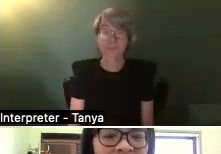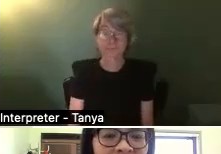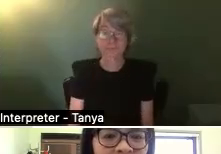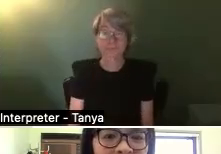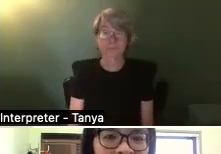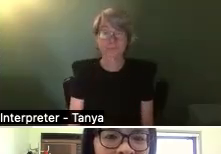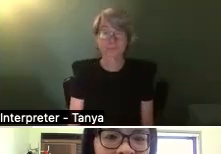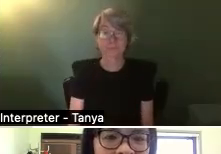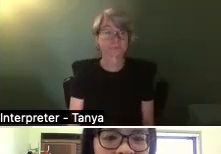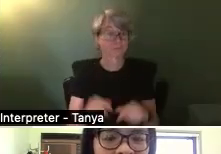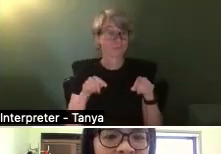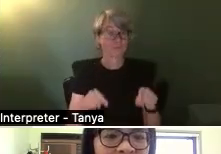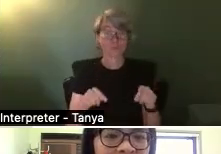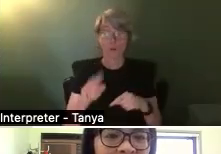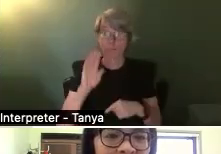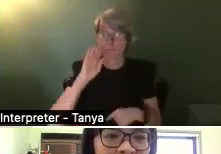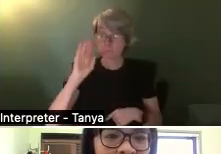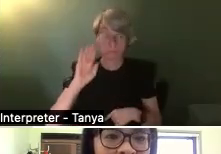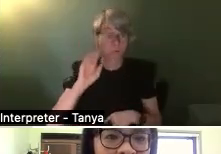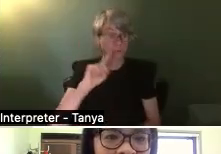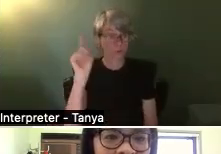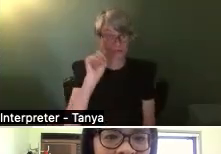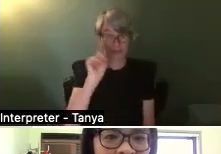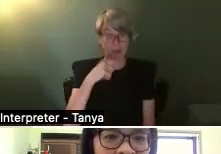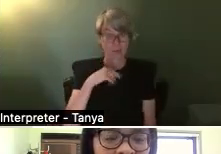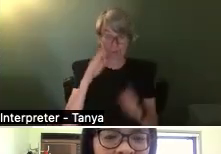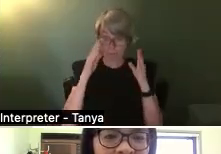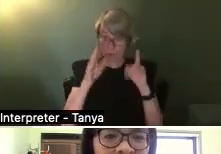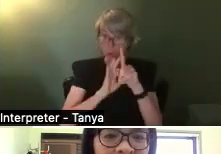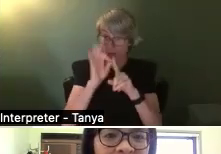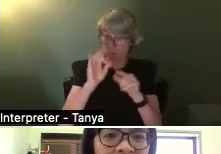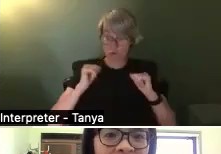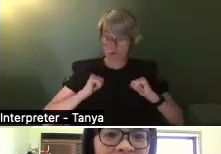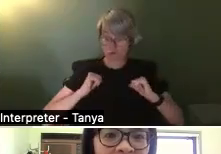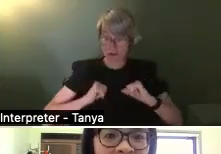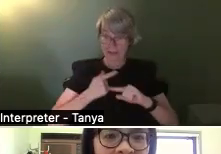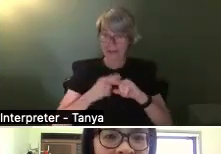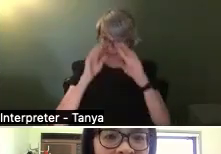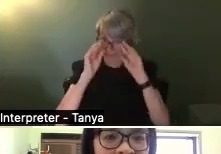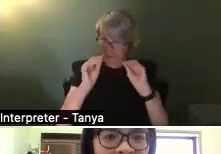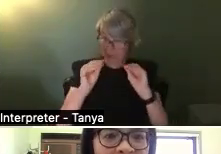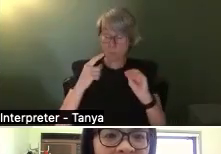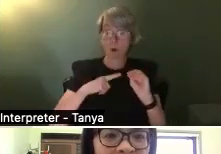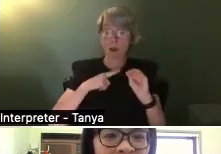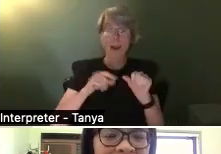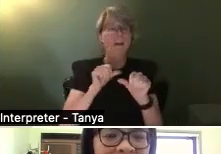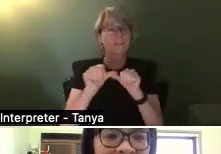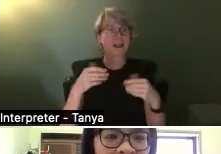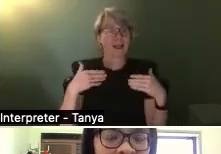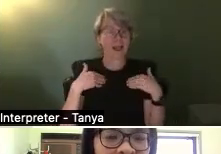on today's webinar. We are focusing on improving training and education to deliver better healthcare for people